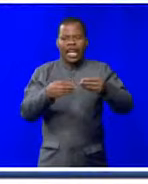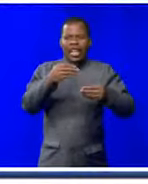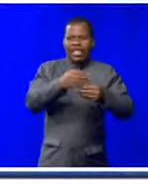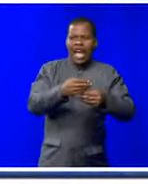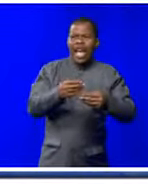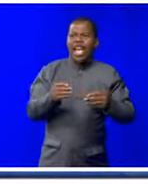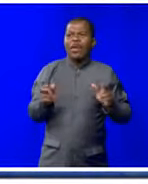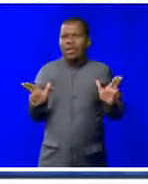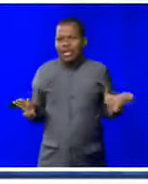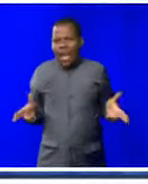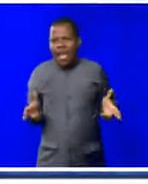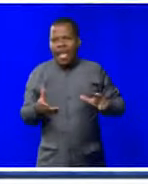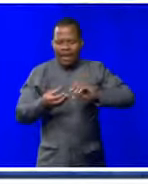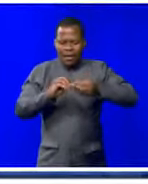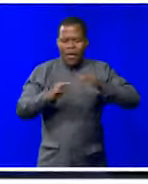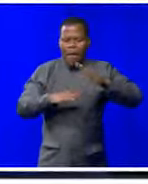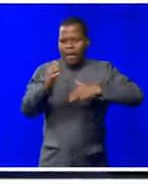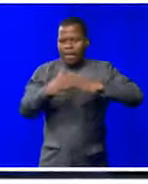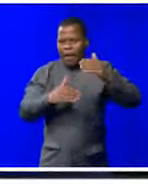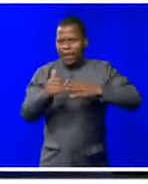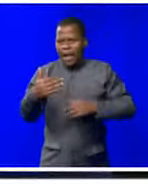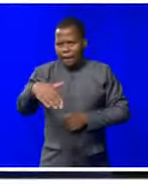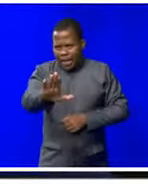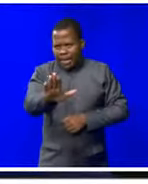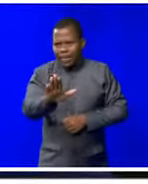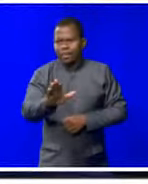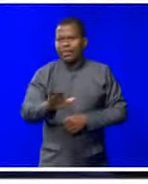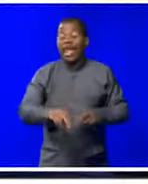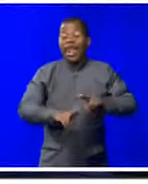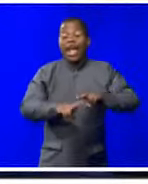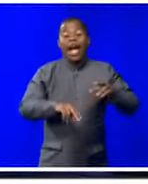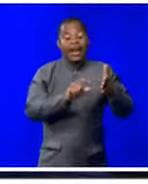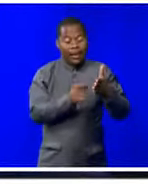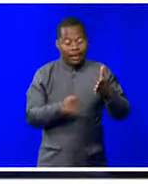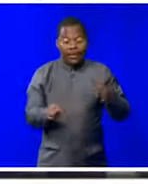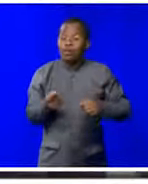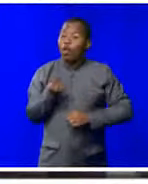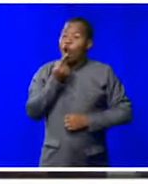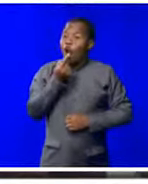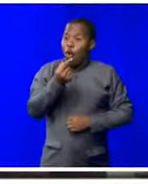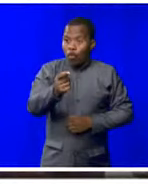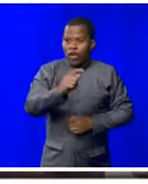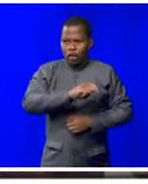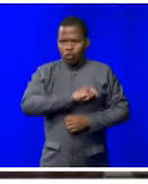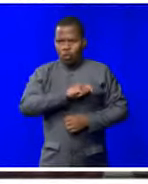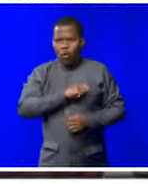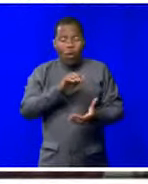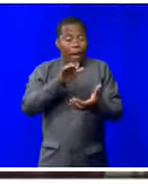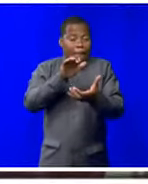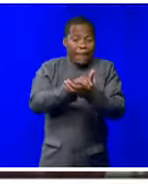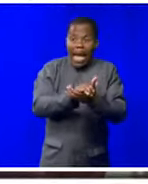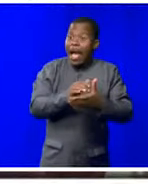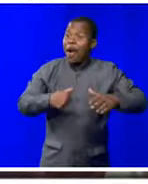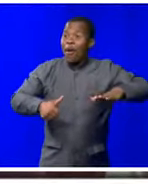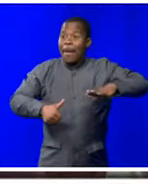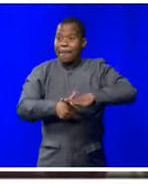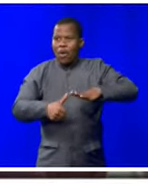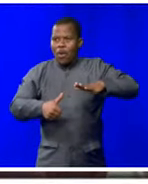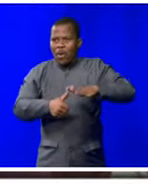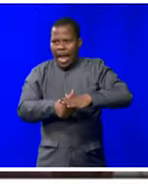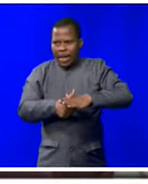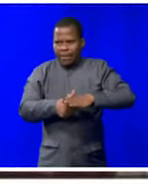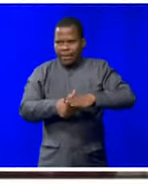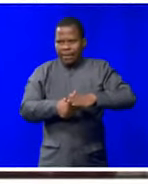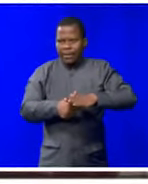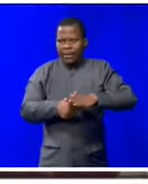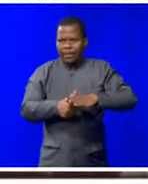The Minister of Education's representative, Lungelo Nhlengetfa, says this is a true partnership and there's a need to strengthen the rollout